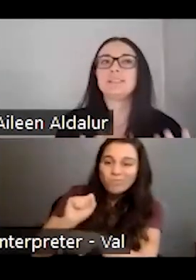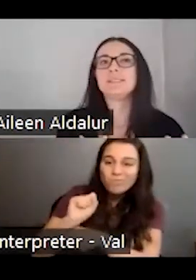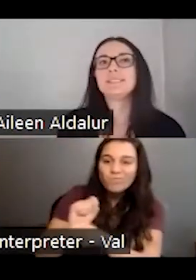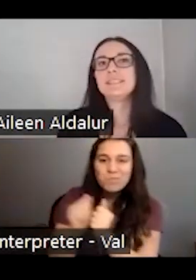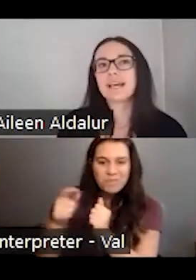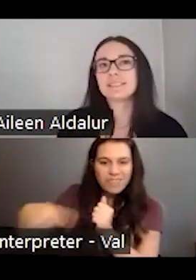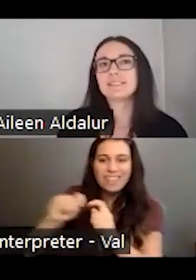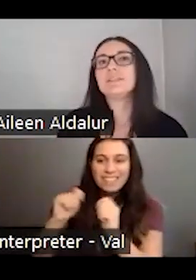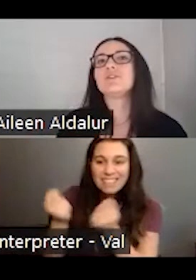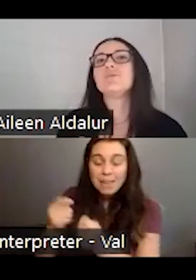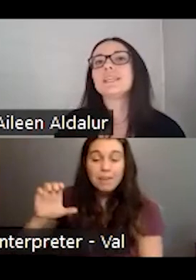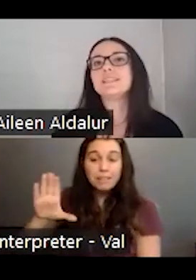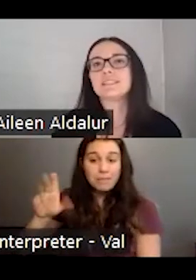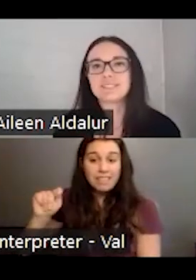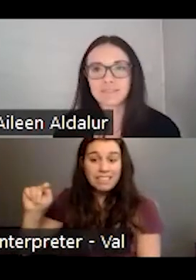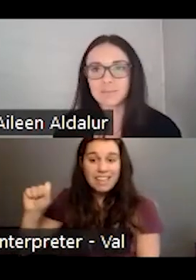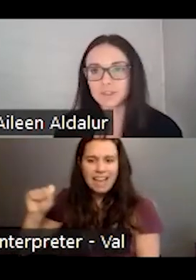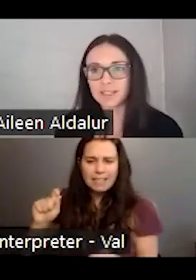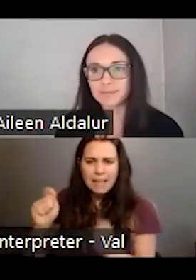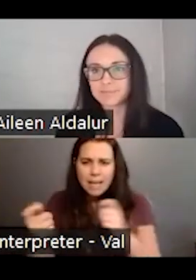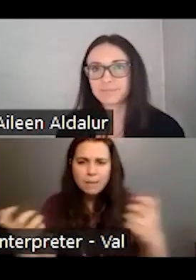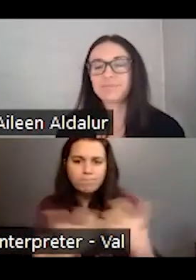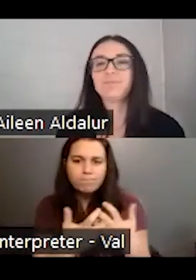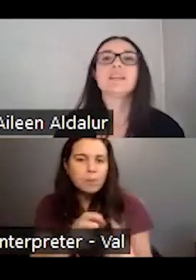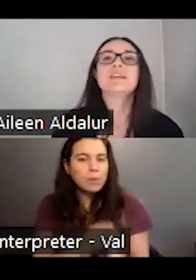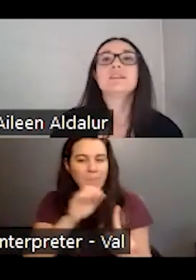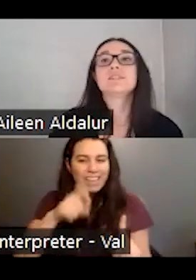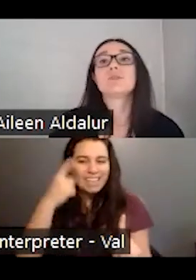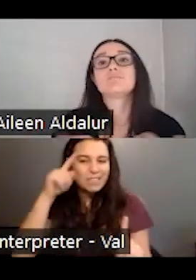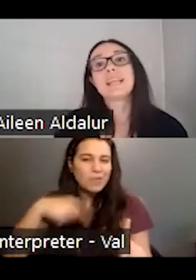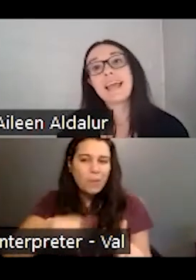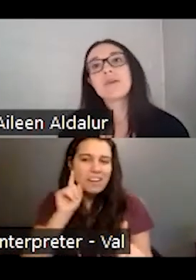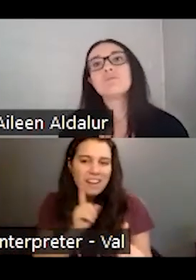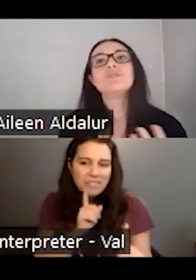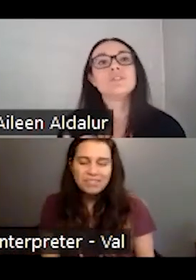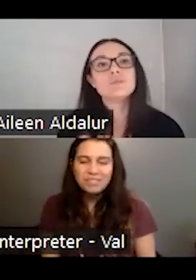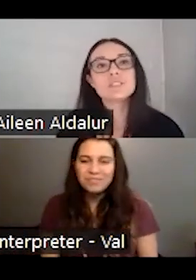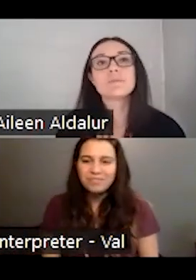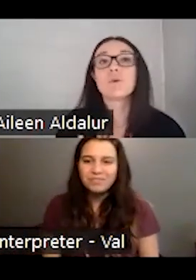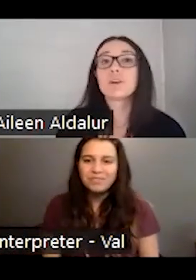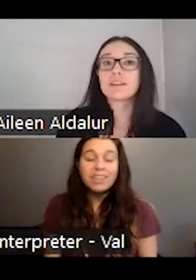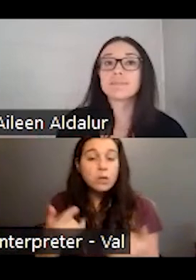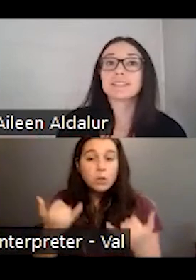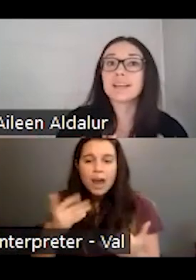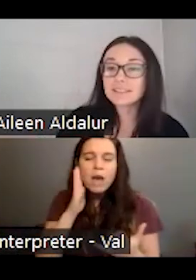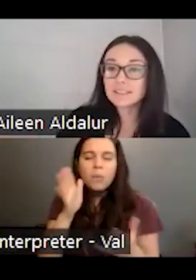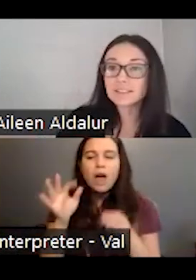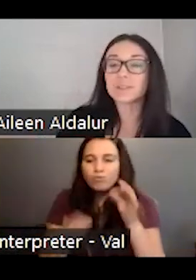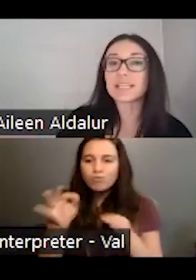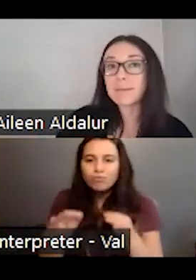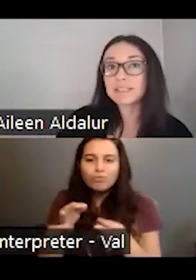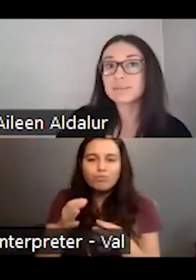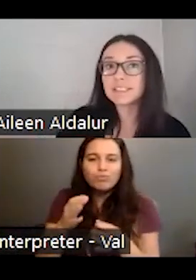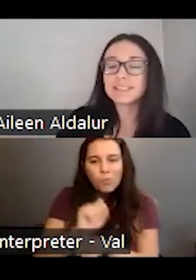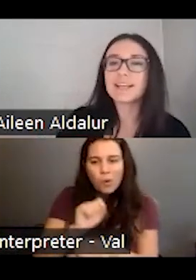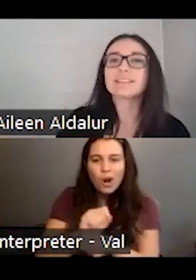adapt CBT-TS to meet the unique needs of the deaf community. So today, I will review some of the work I've been conducting